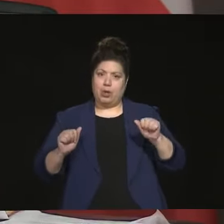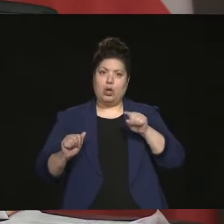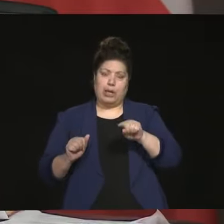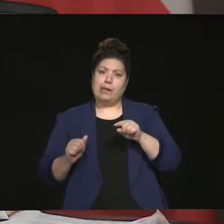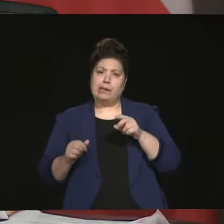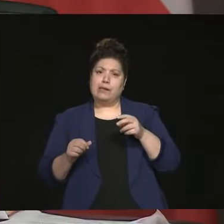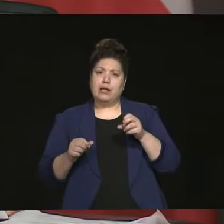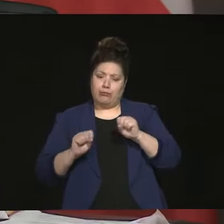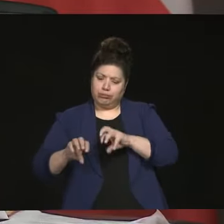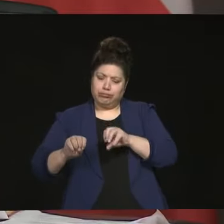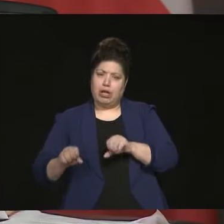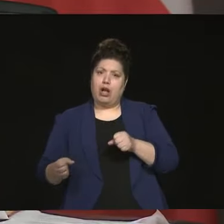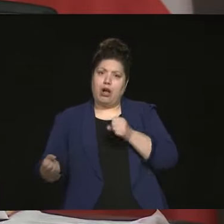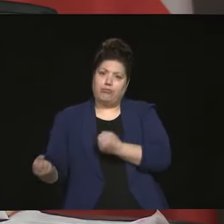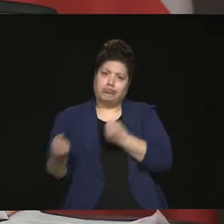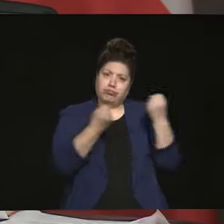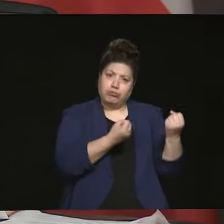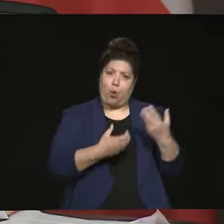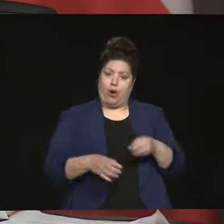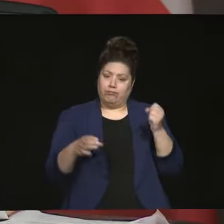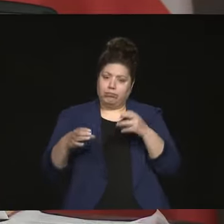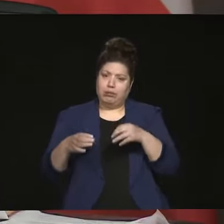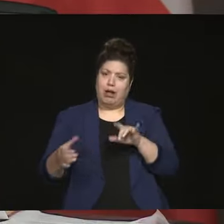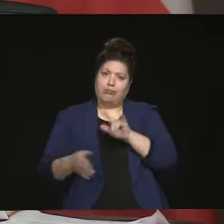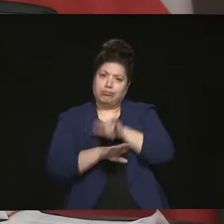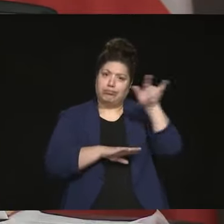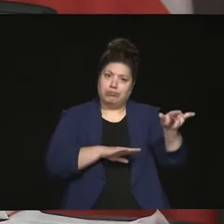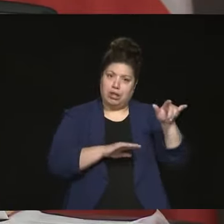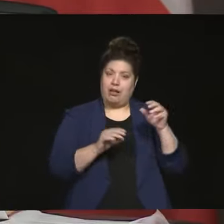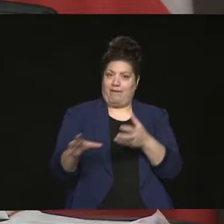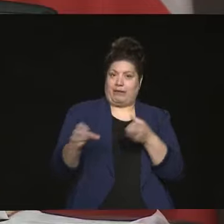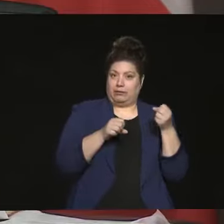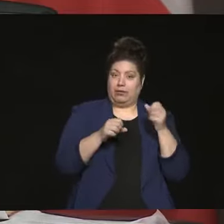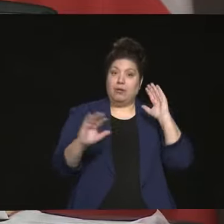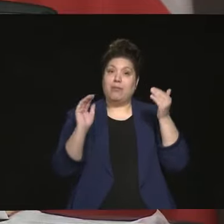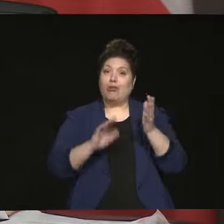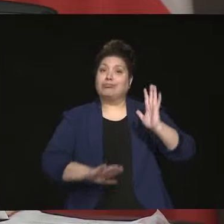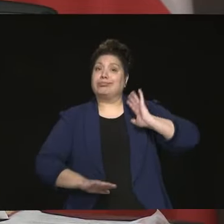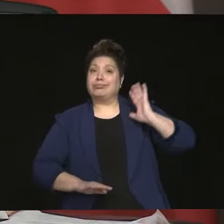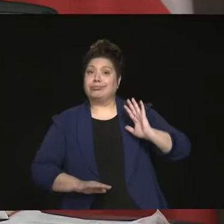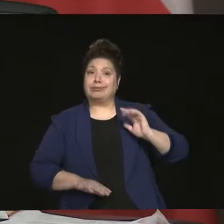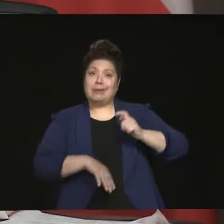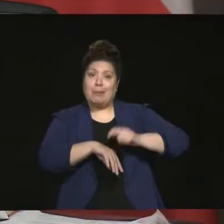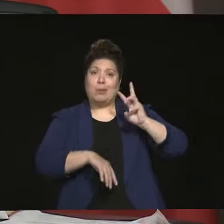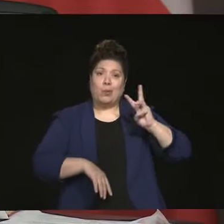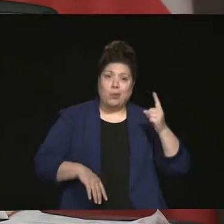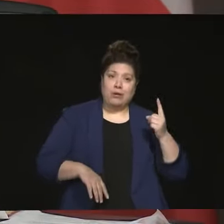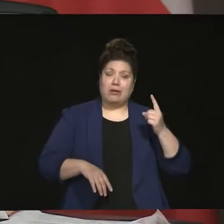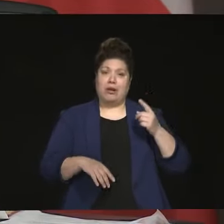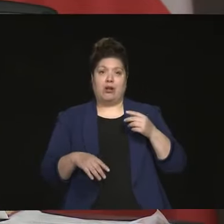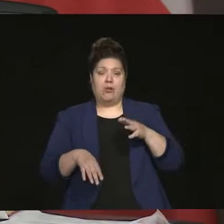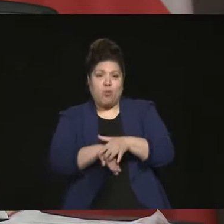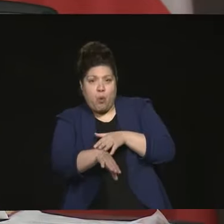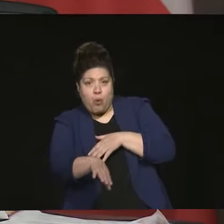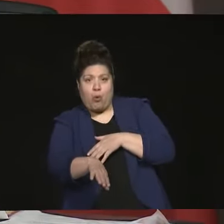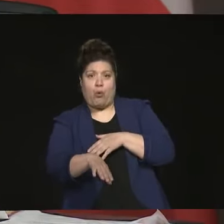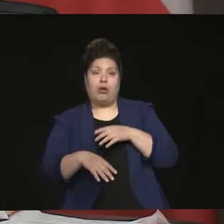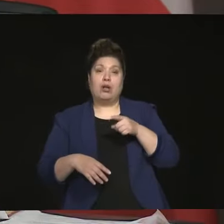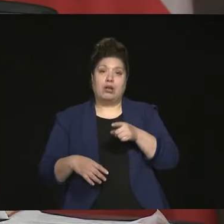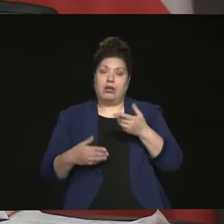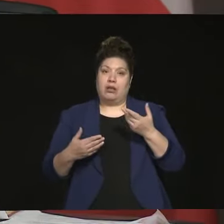ways compared to decades ago. You now have the environment for shipping and